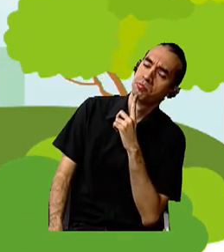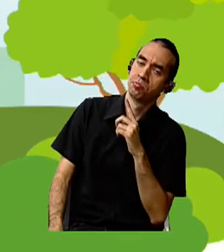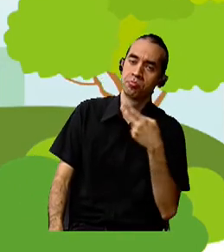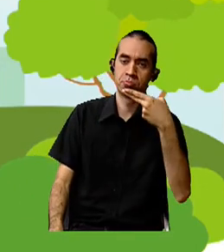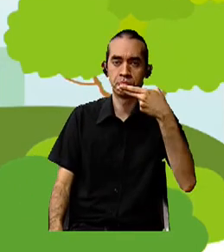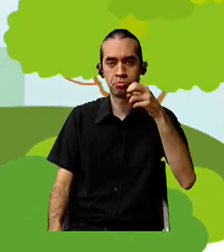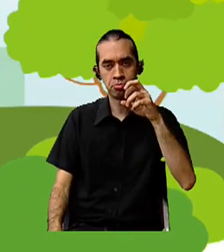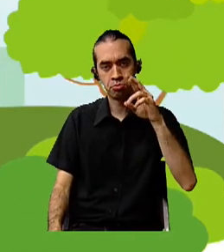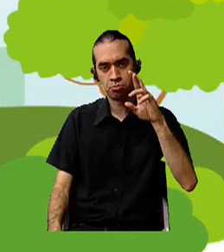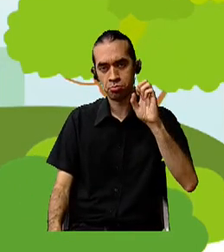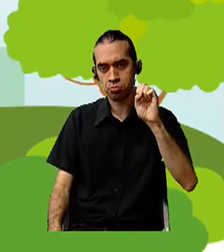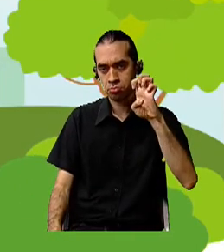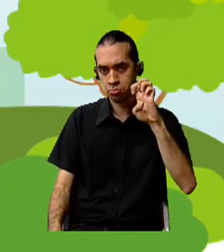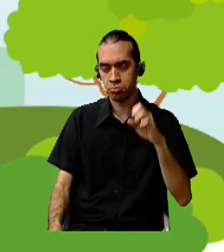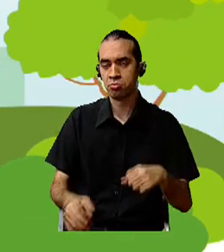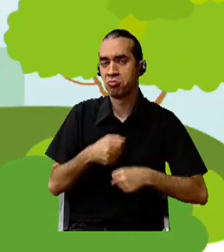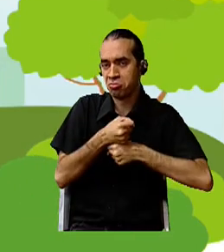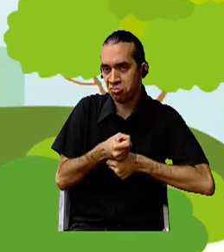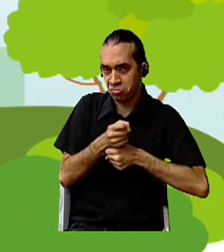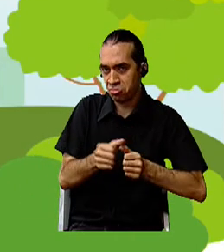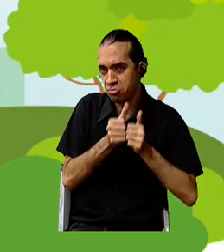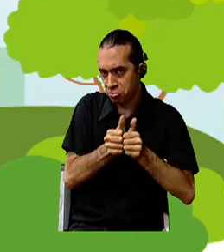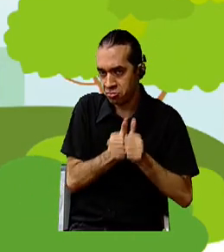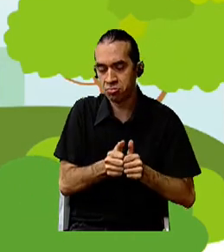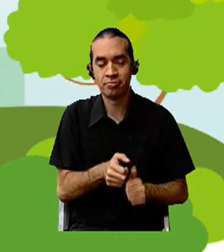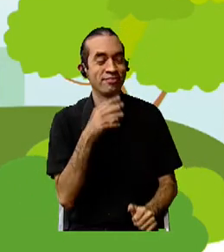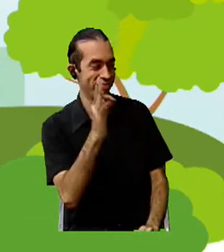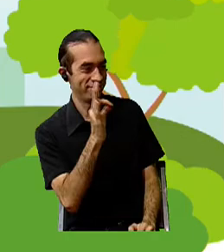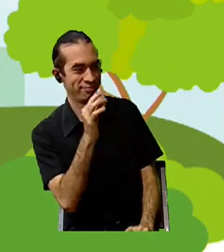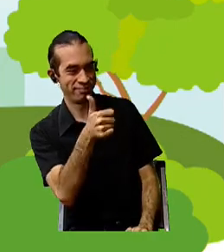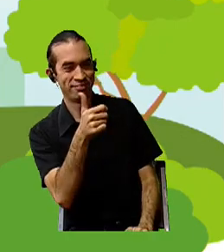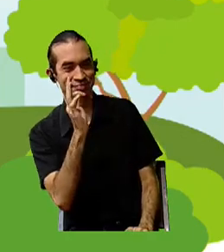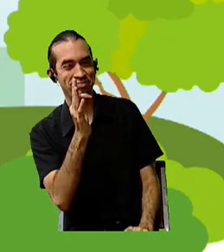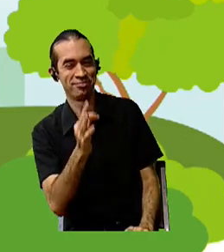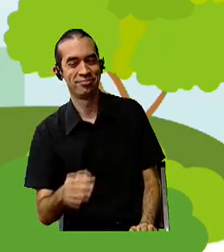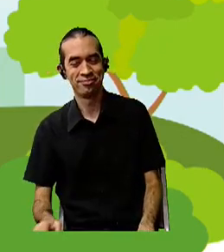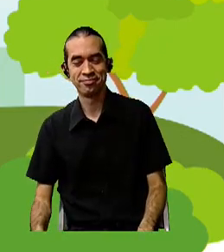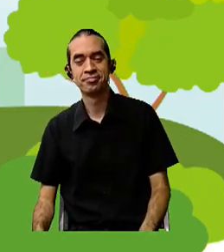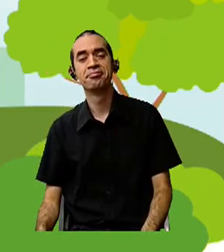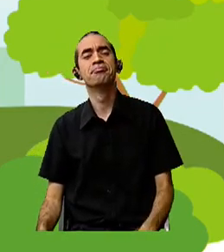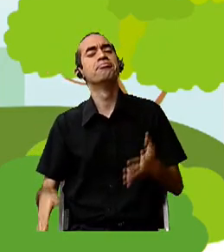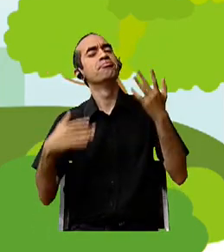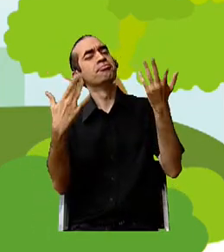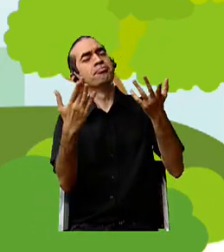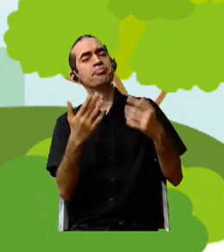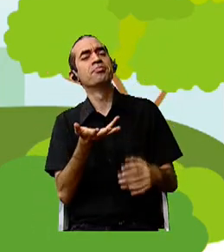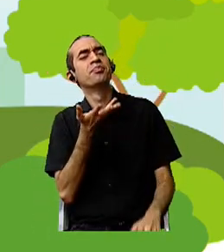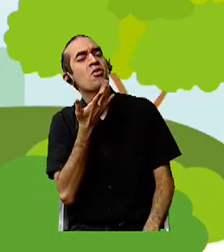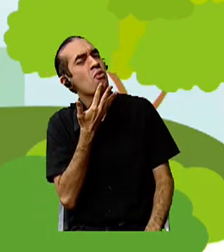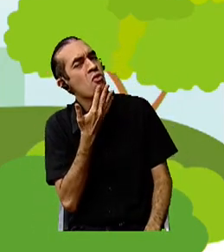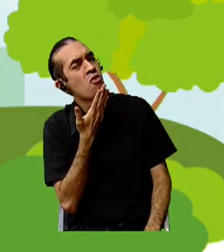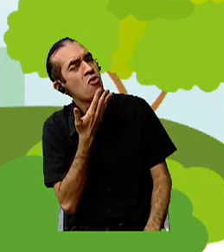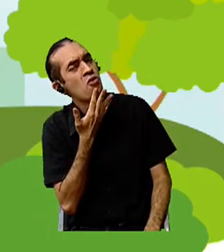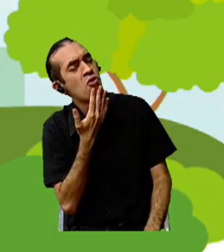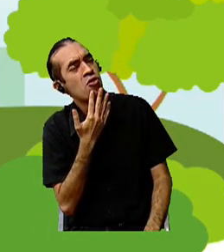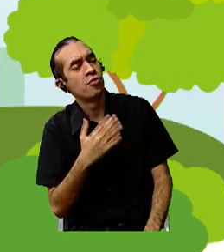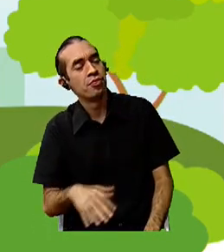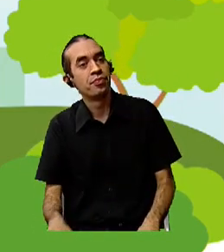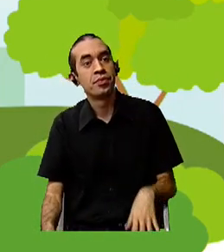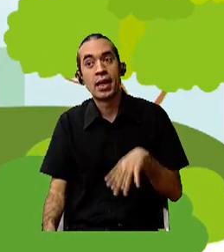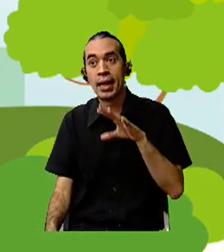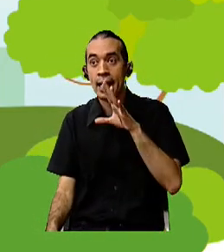horse. Yes, it's a horse. Very good. And Chuli, what color is that horse?